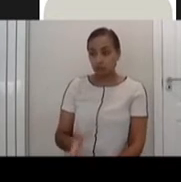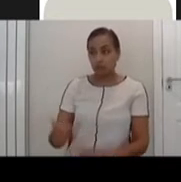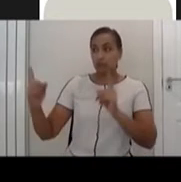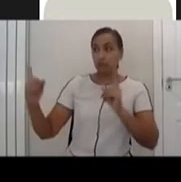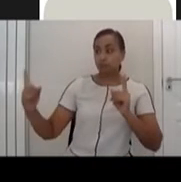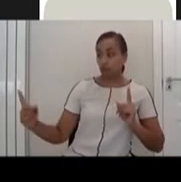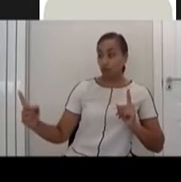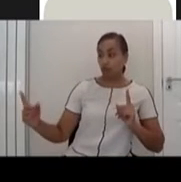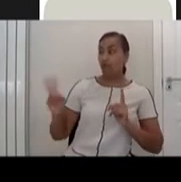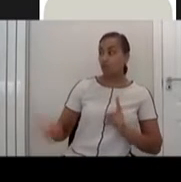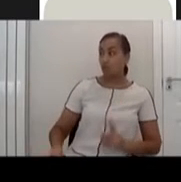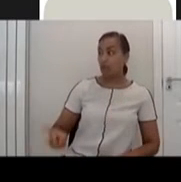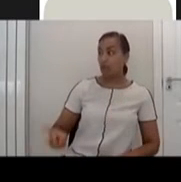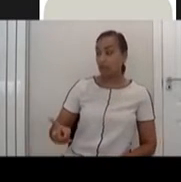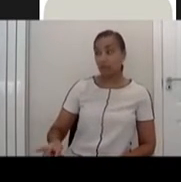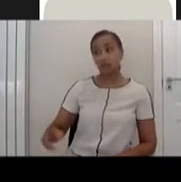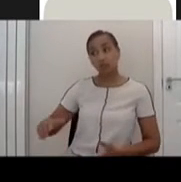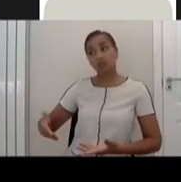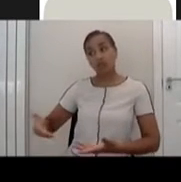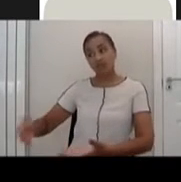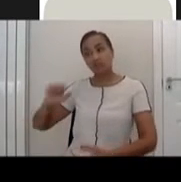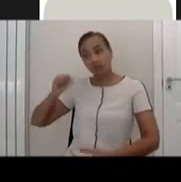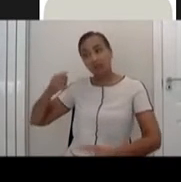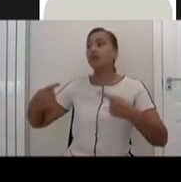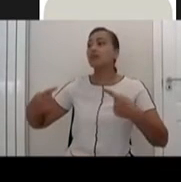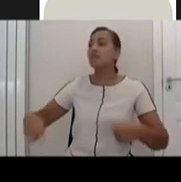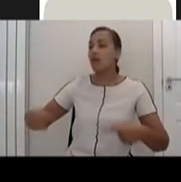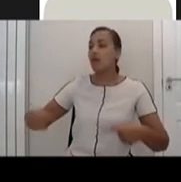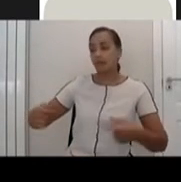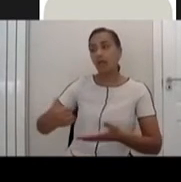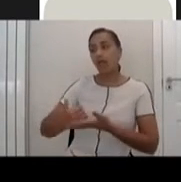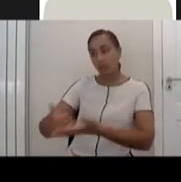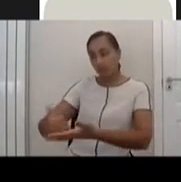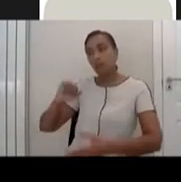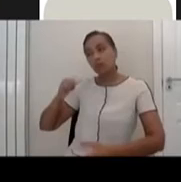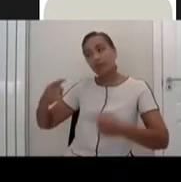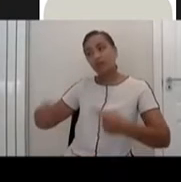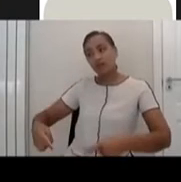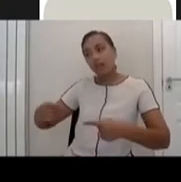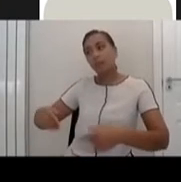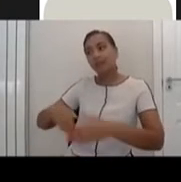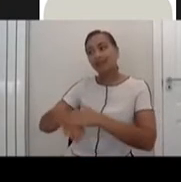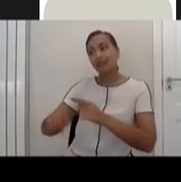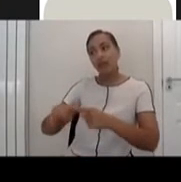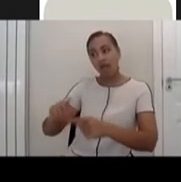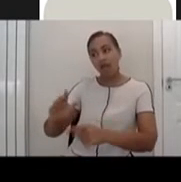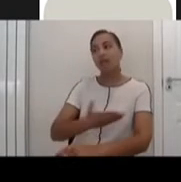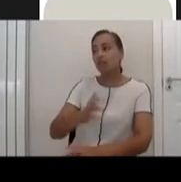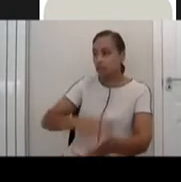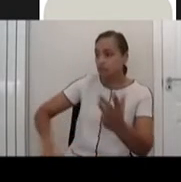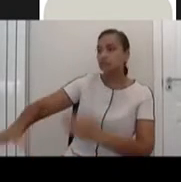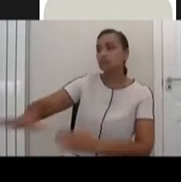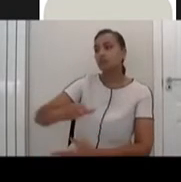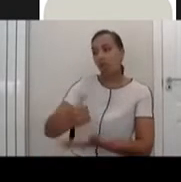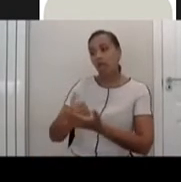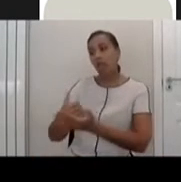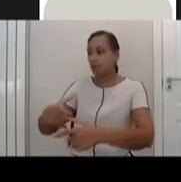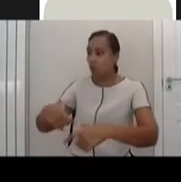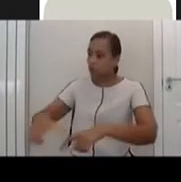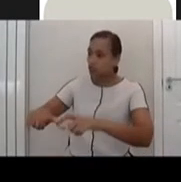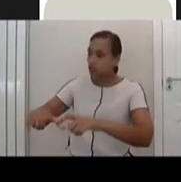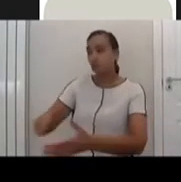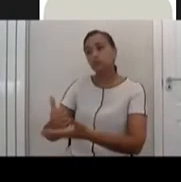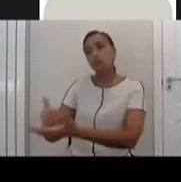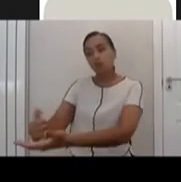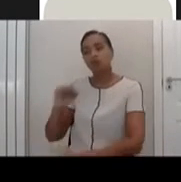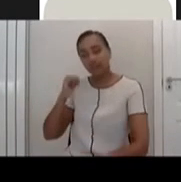service available to be sort of utilised in that